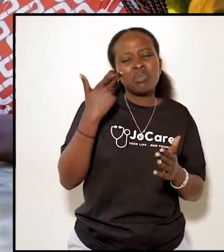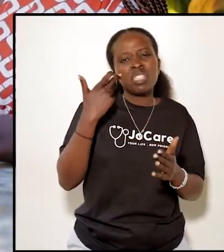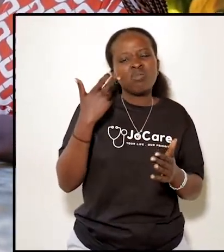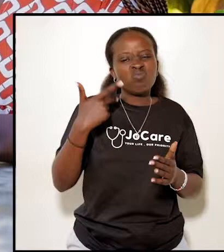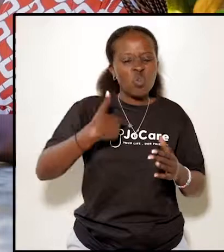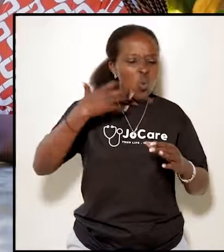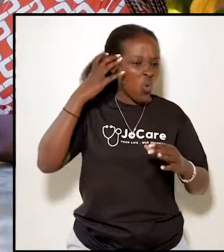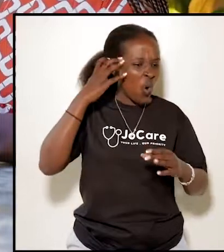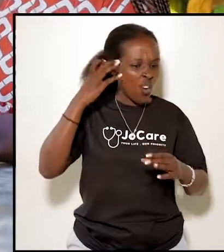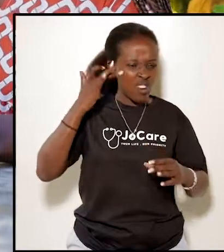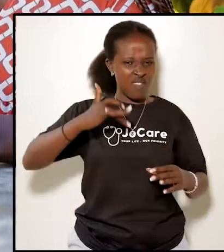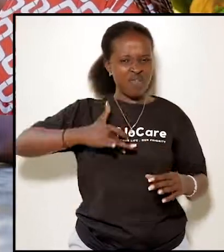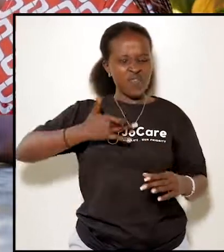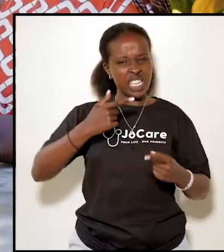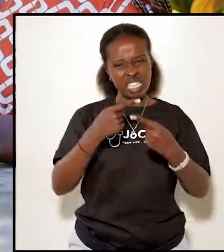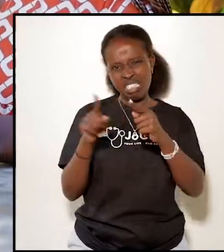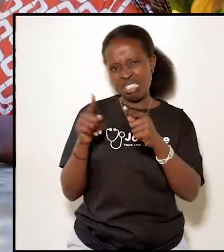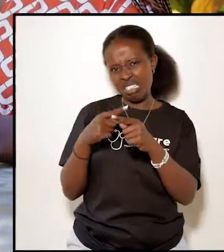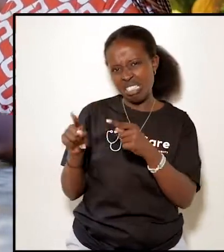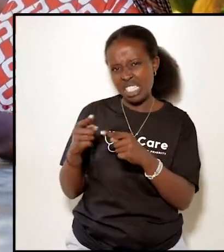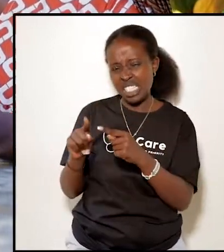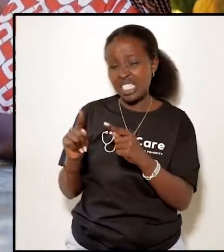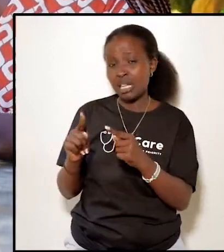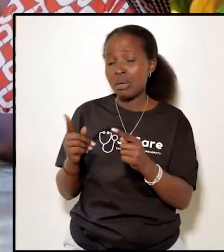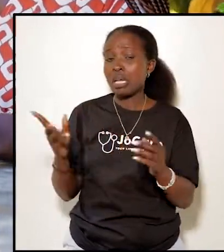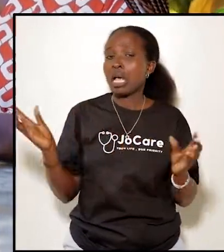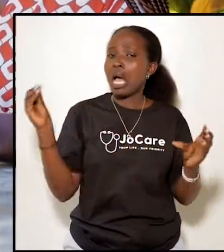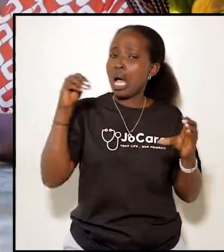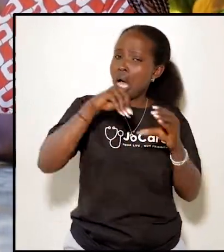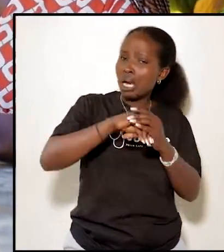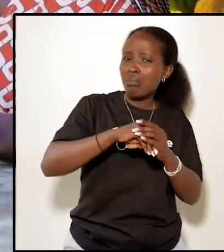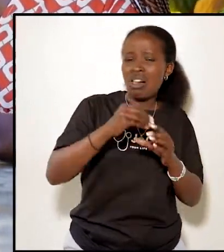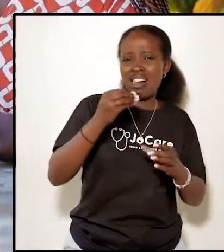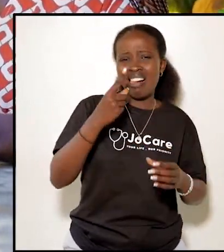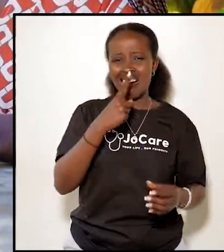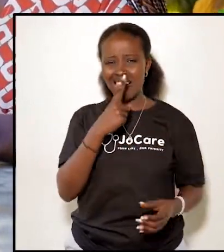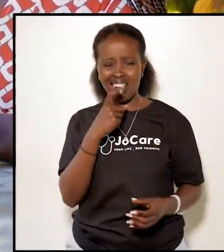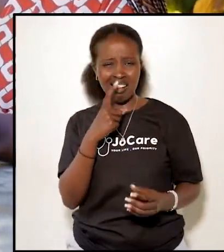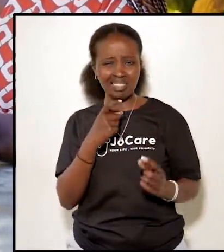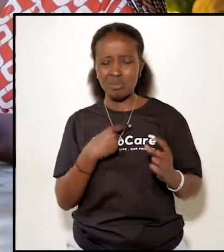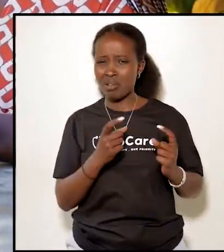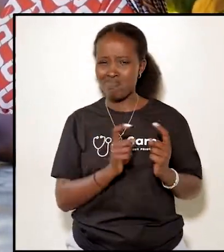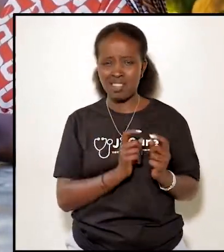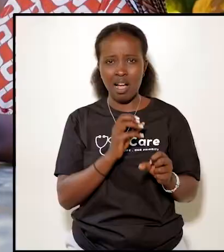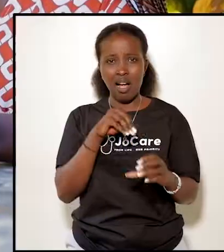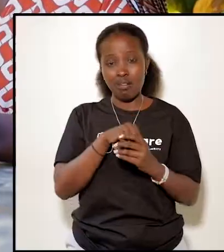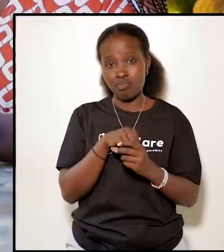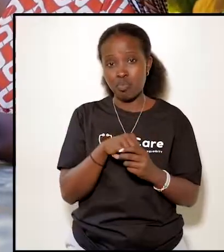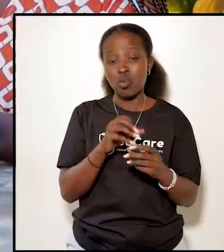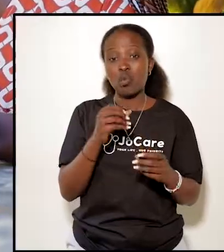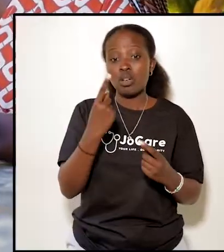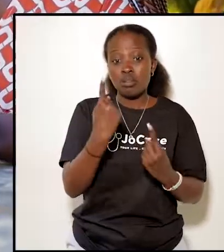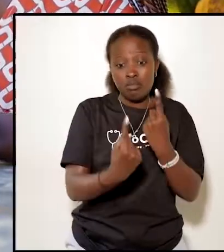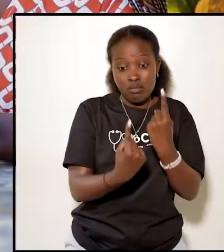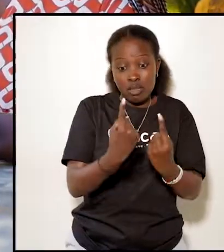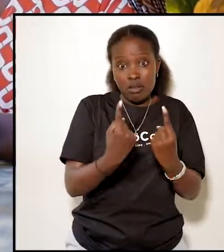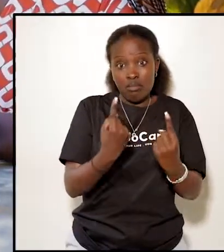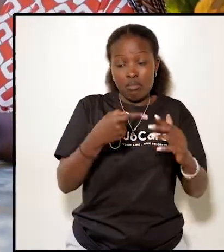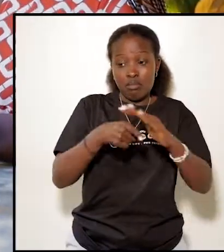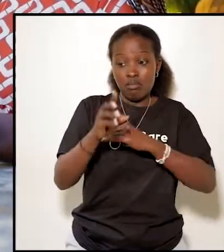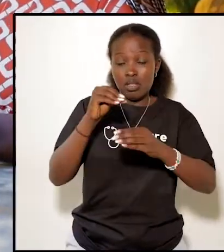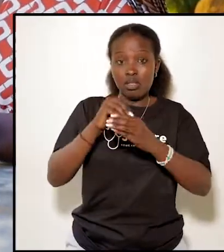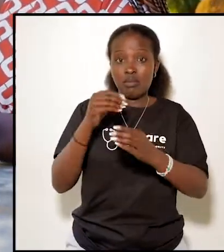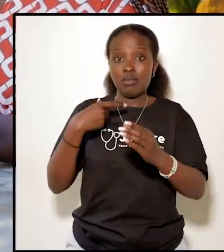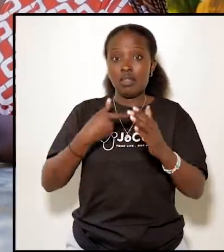mood changes. Okay. And also pain. Okay. Because irregularities, sometimes you